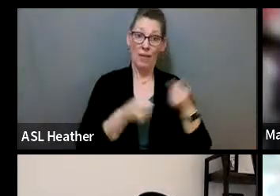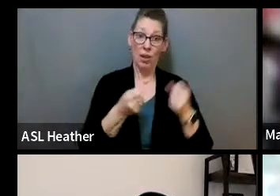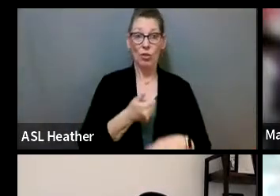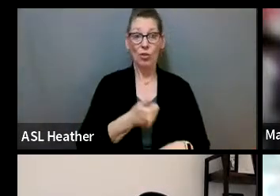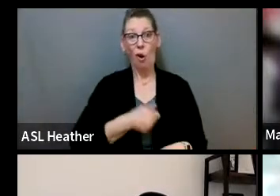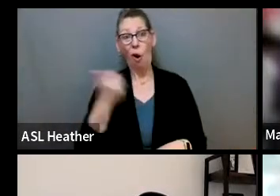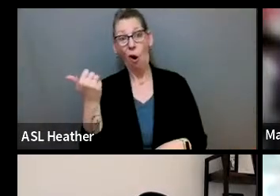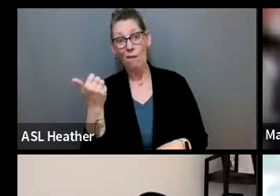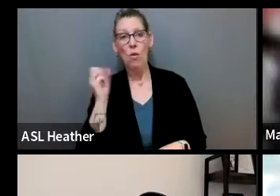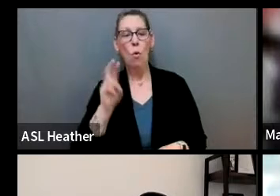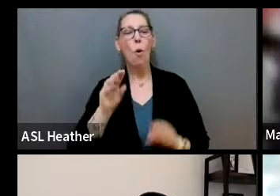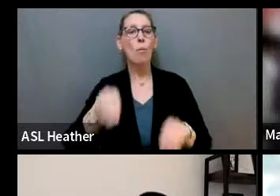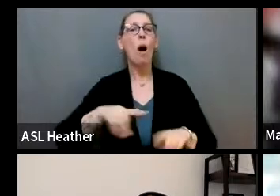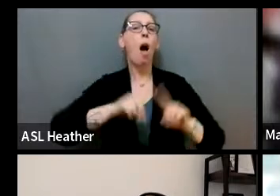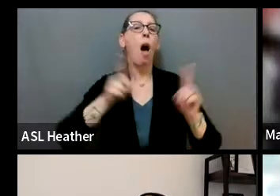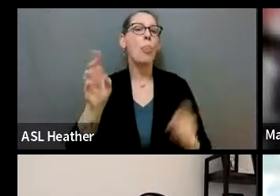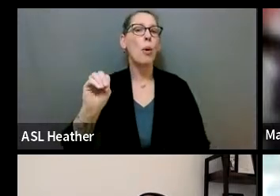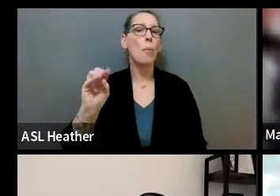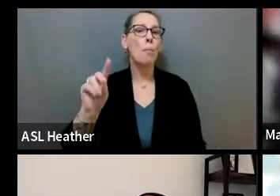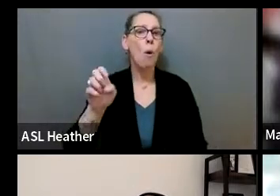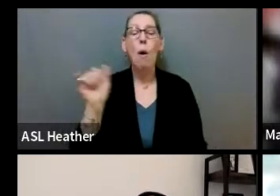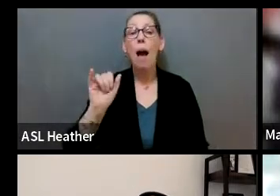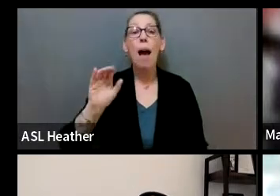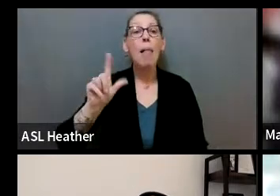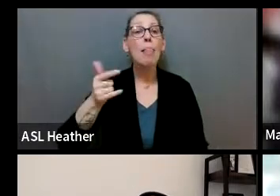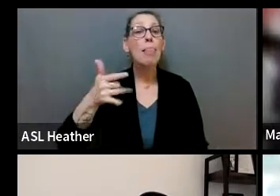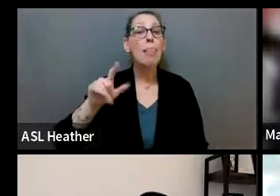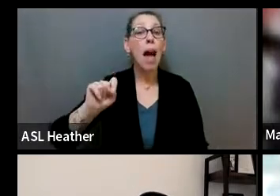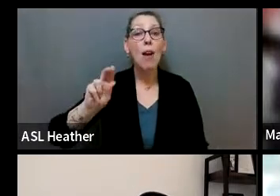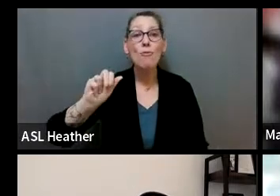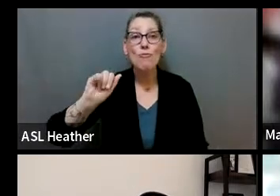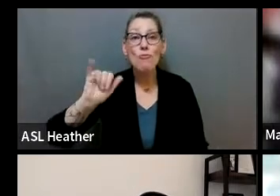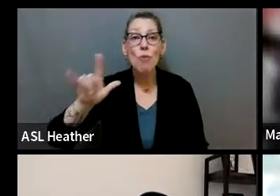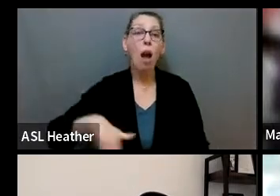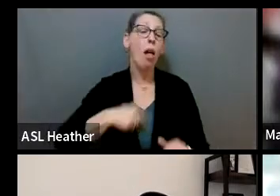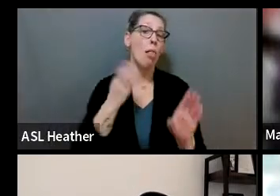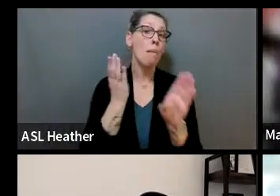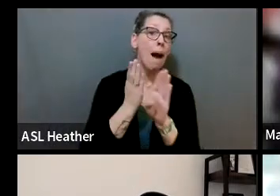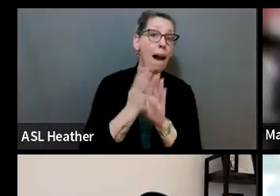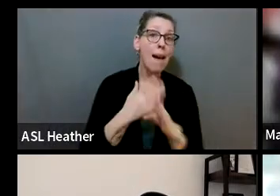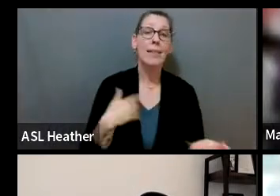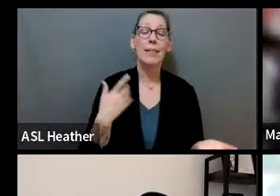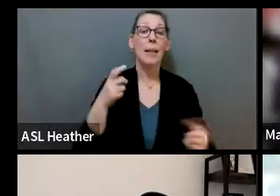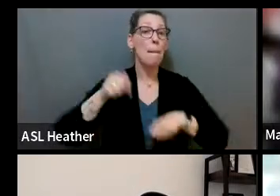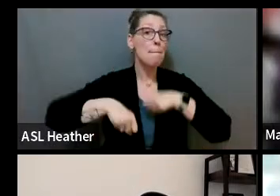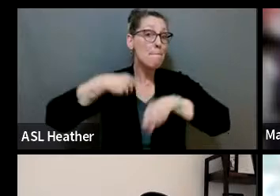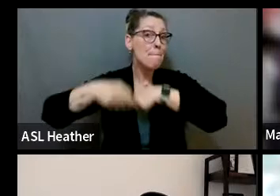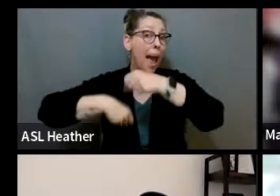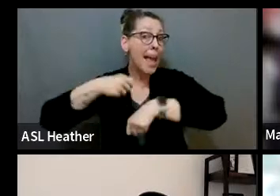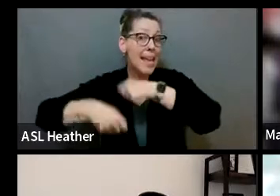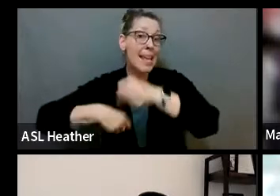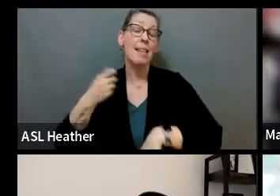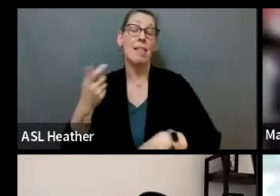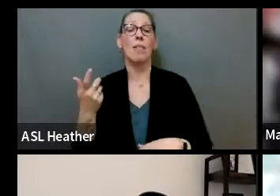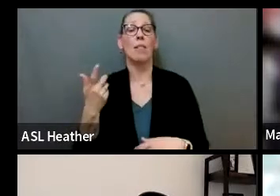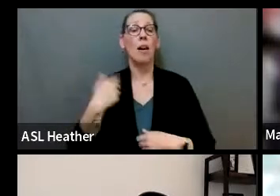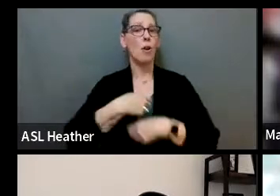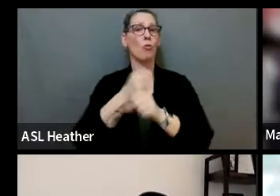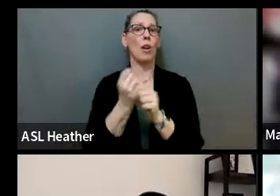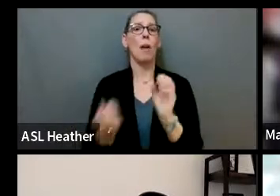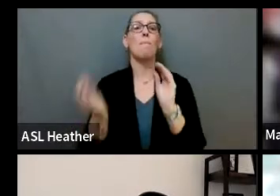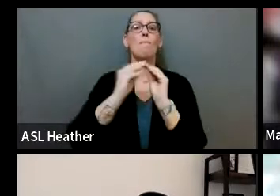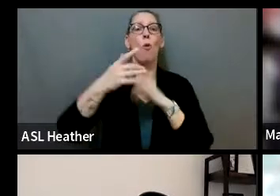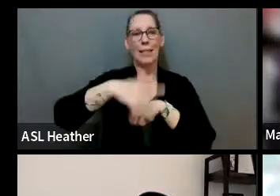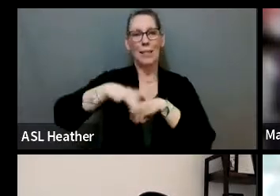another mode, like light rail or bus or bike pedestrian facilities, and then create more space on